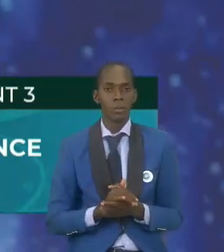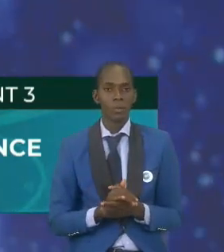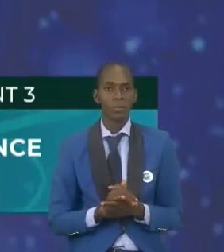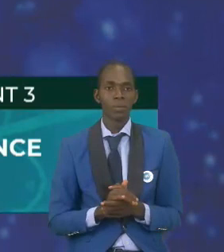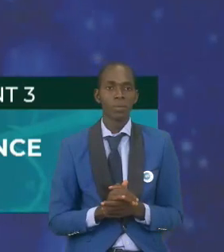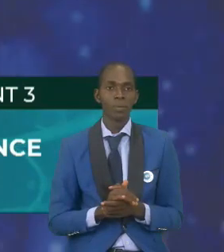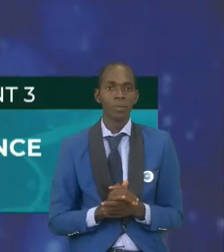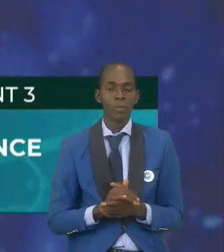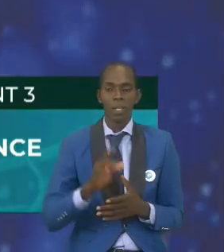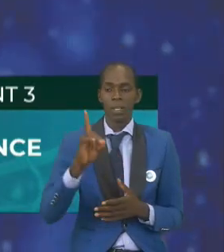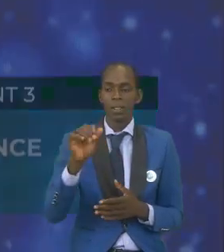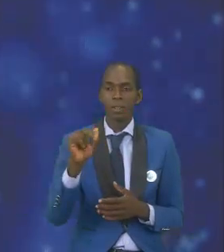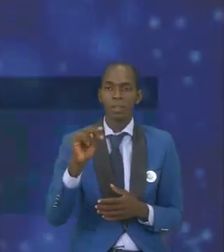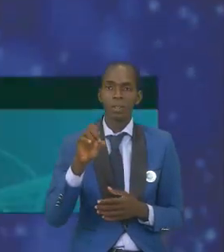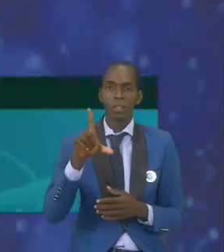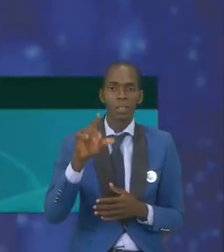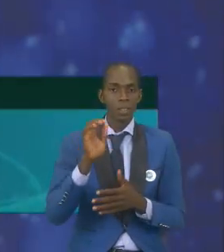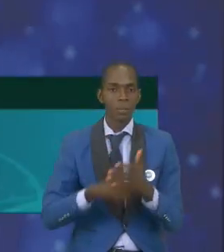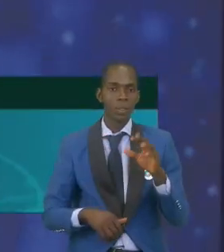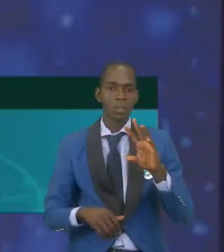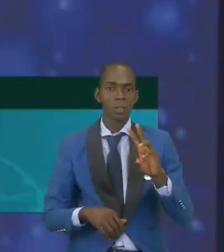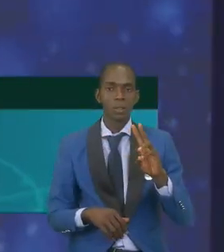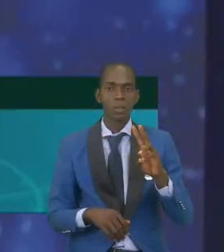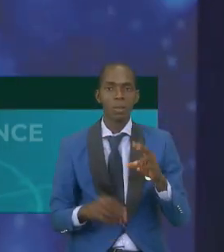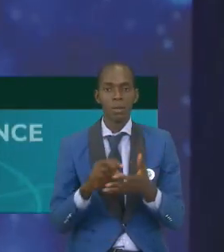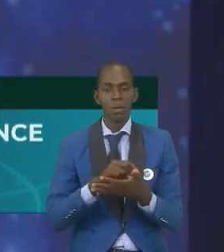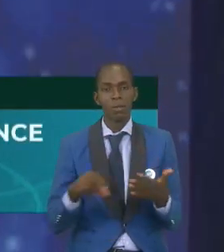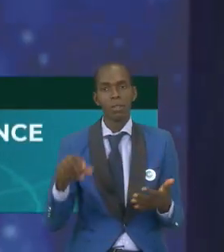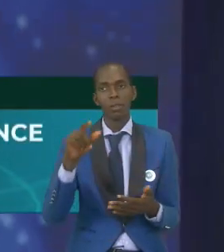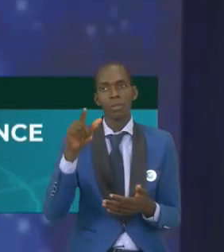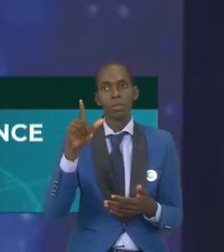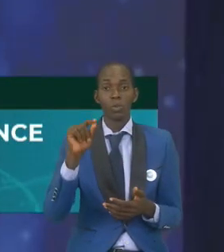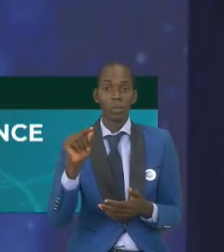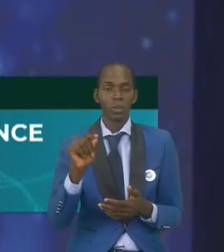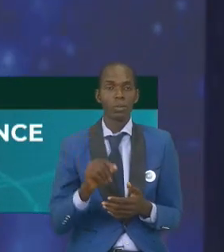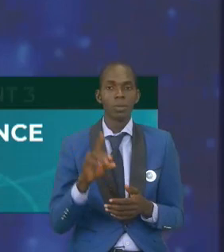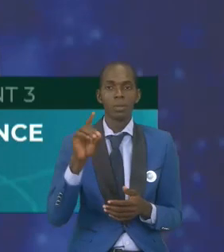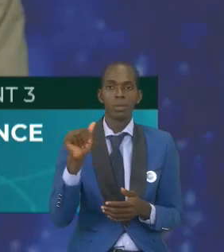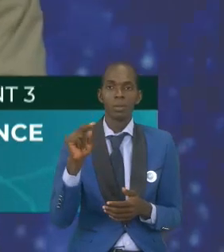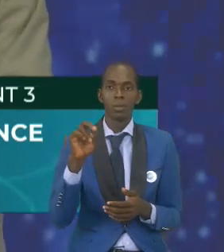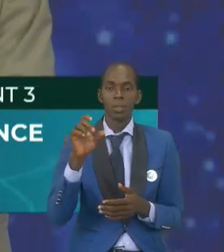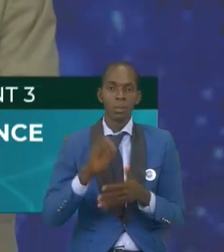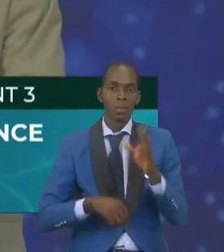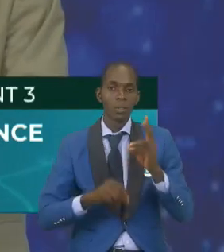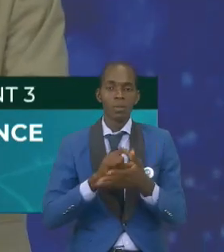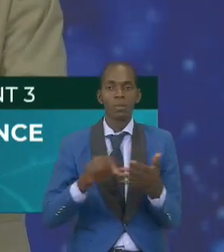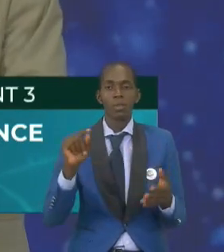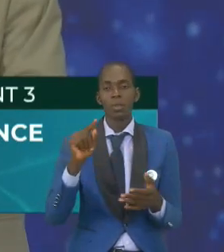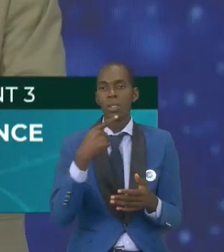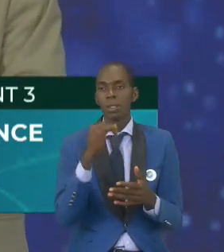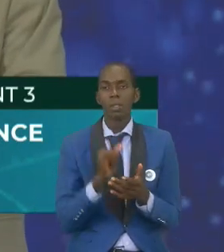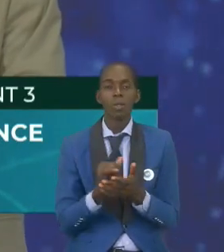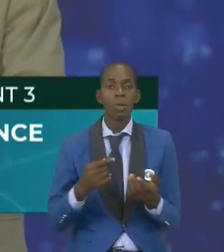God. Daniel chapter 6, I'm reading from verse 20. It says in verse 20, and when